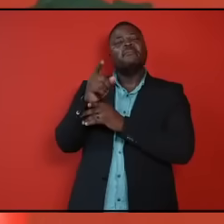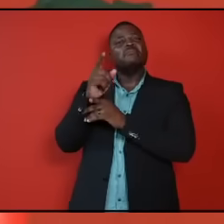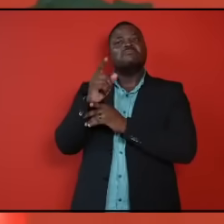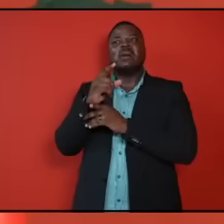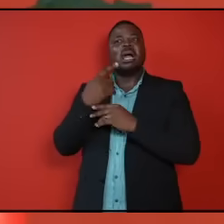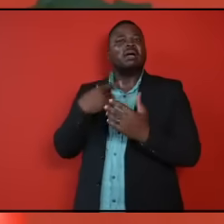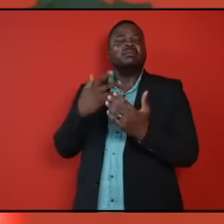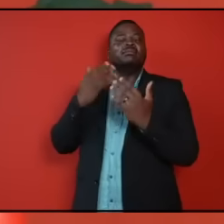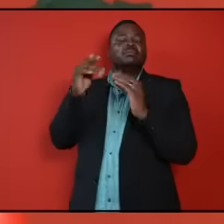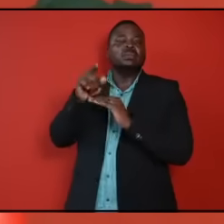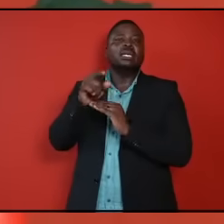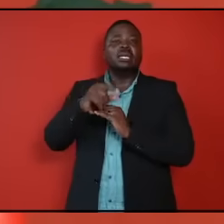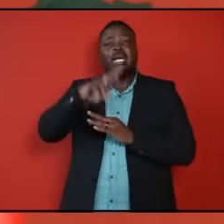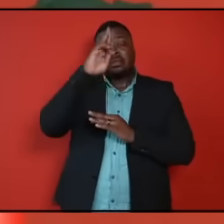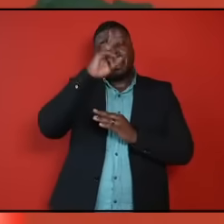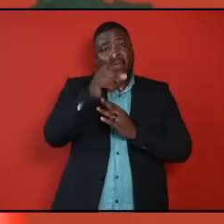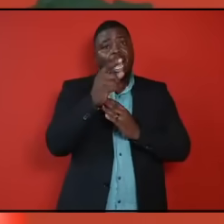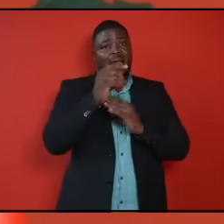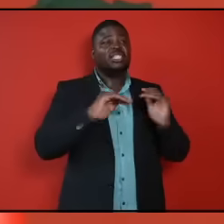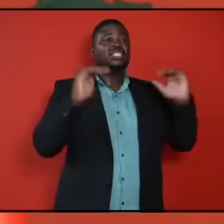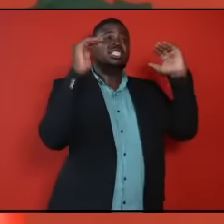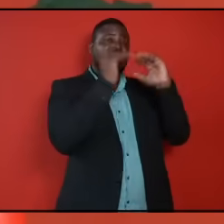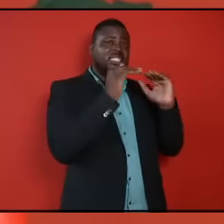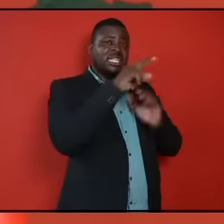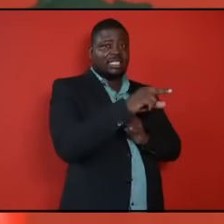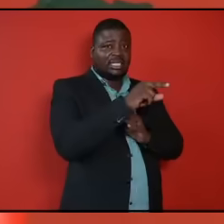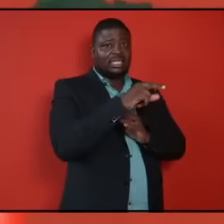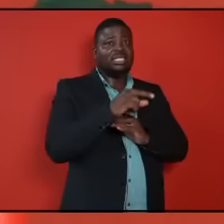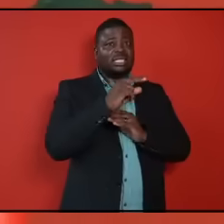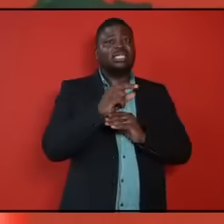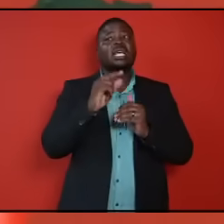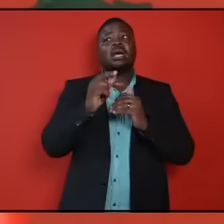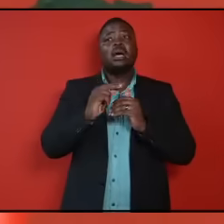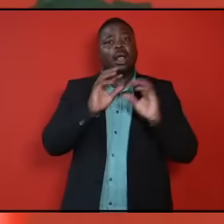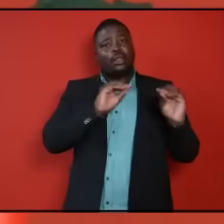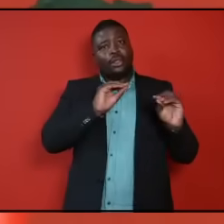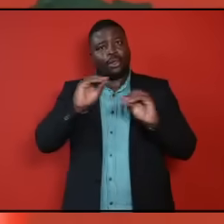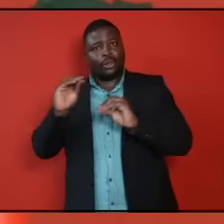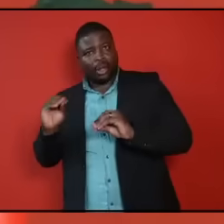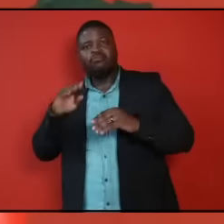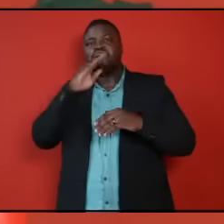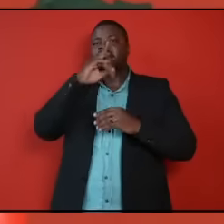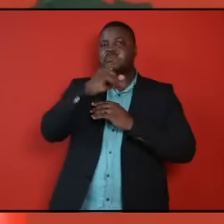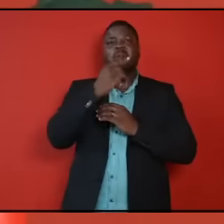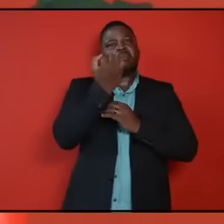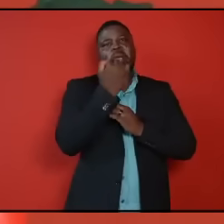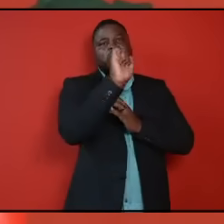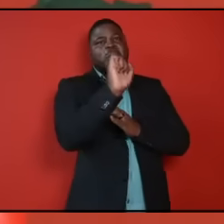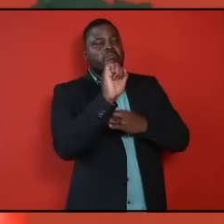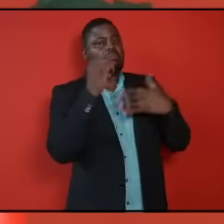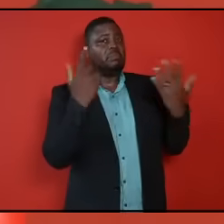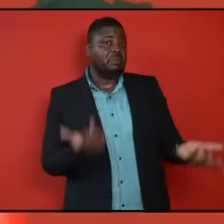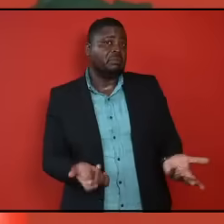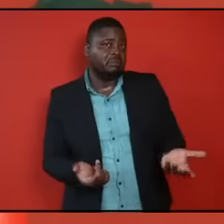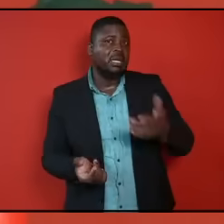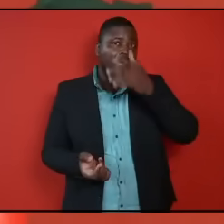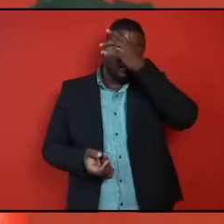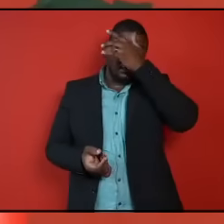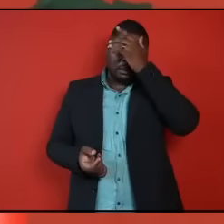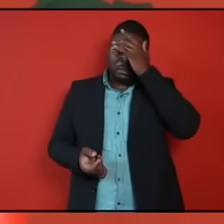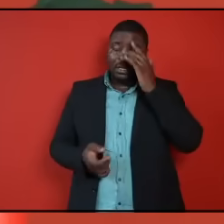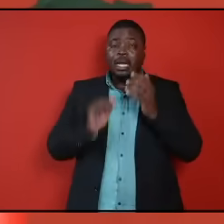favor. Justice delayed is justice denied, particularly when the matters concern established prima facie evidence of